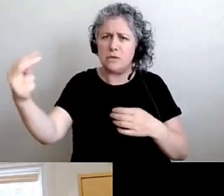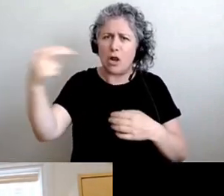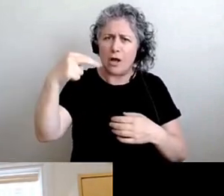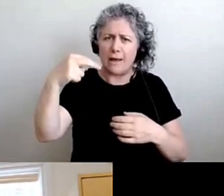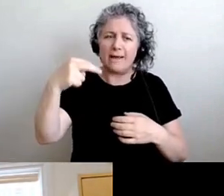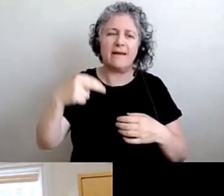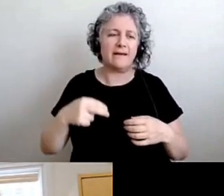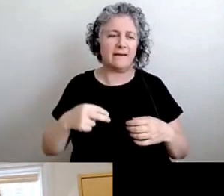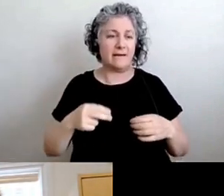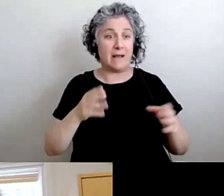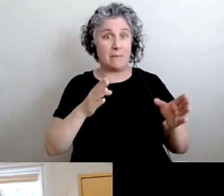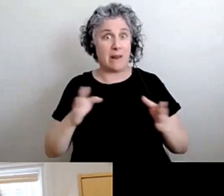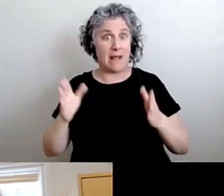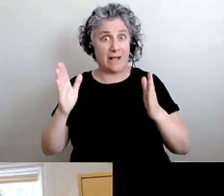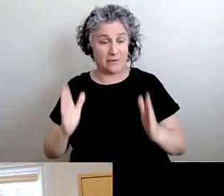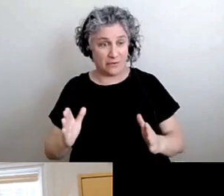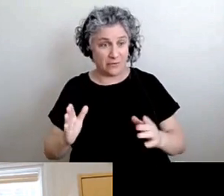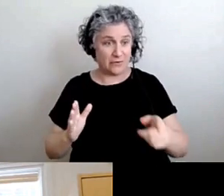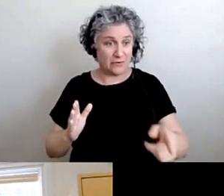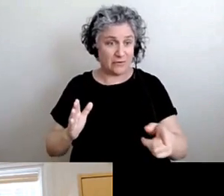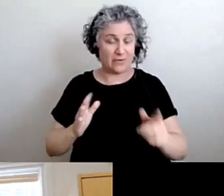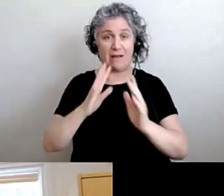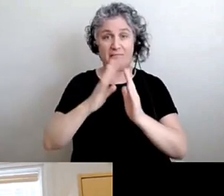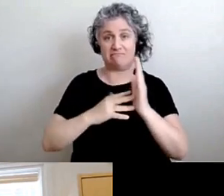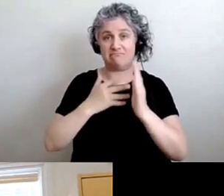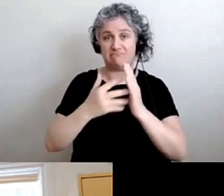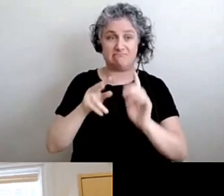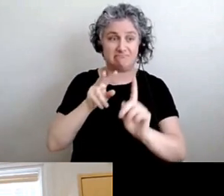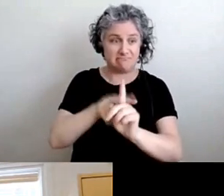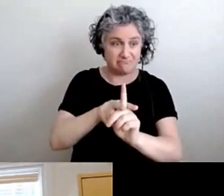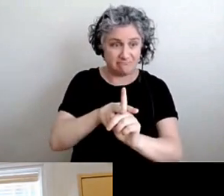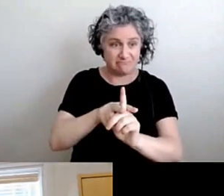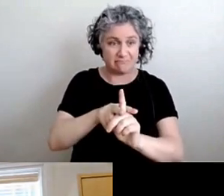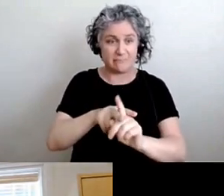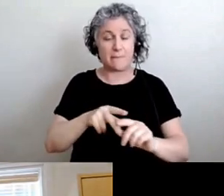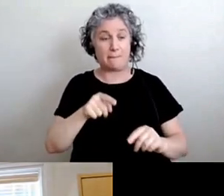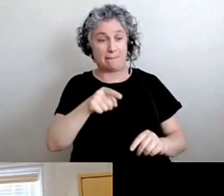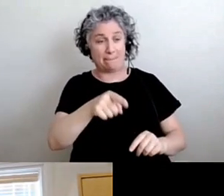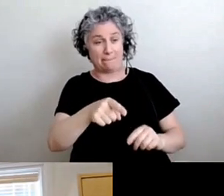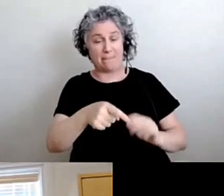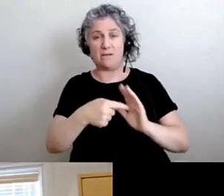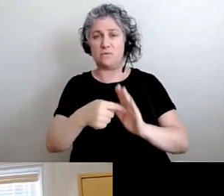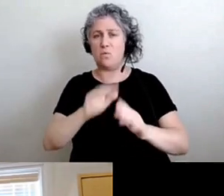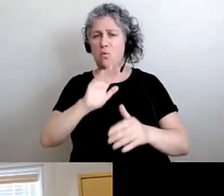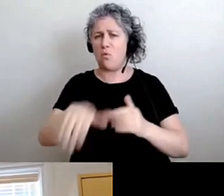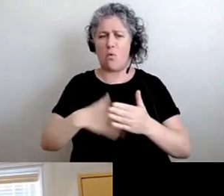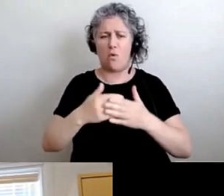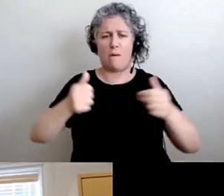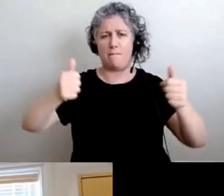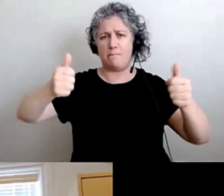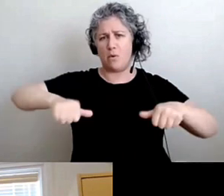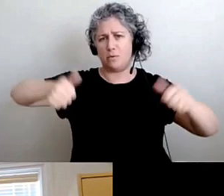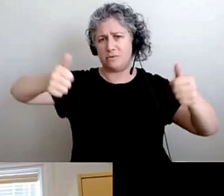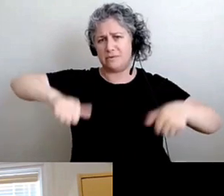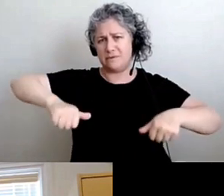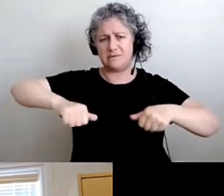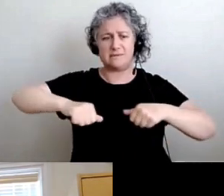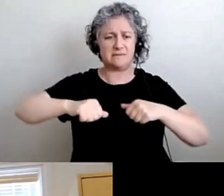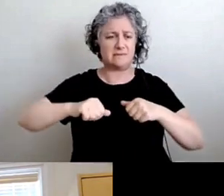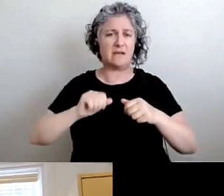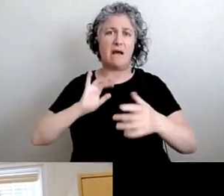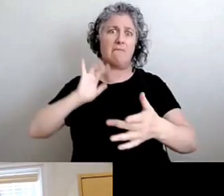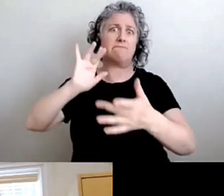and where you can schedule. This one here showed all of our posts and listed the reach